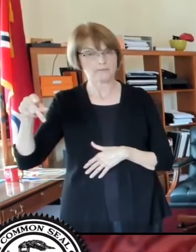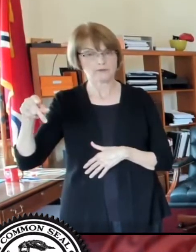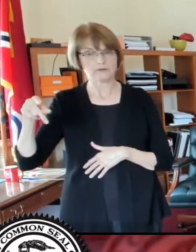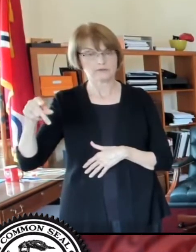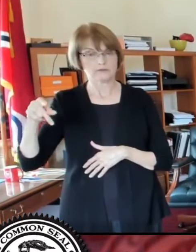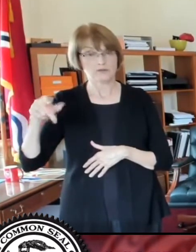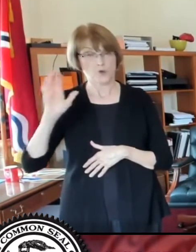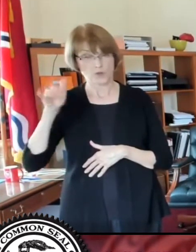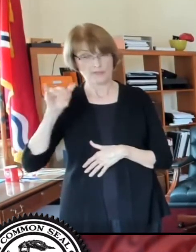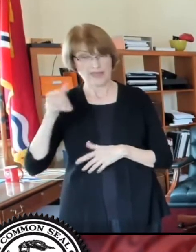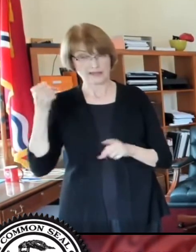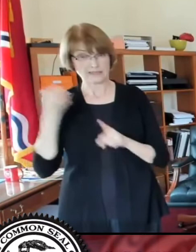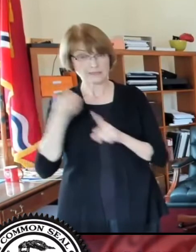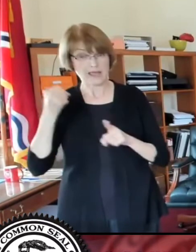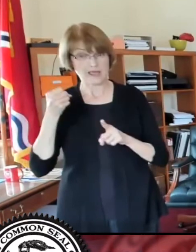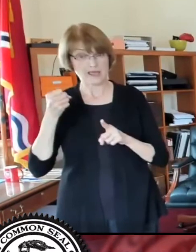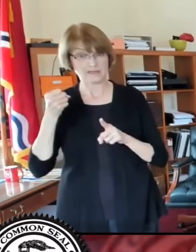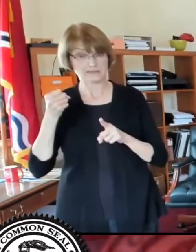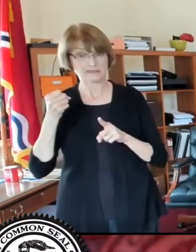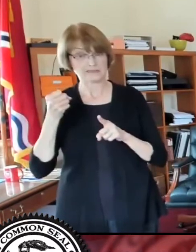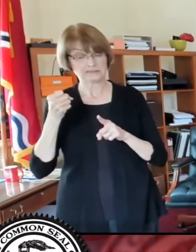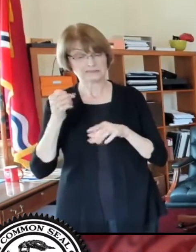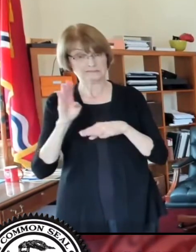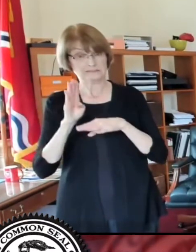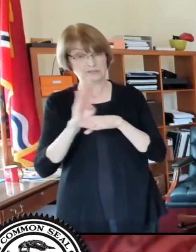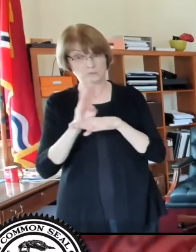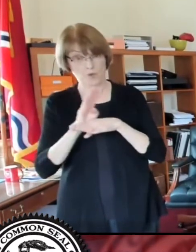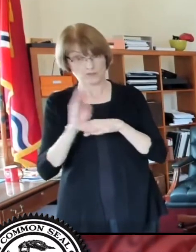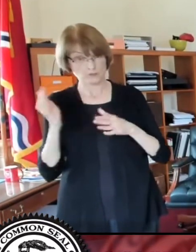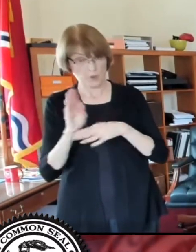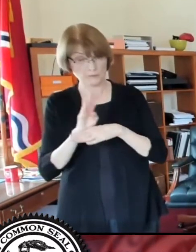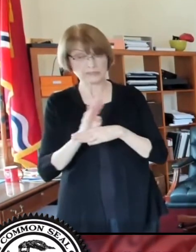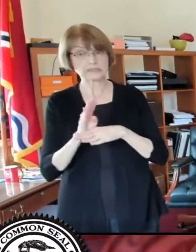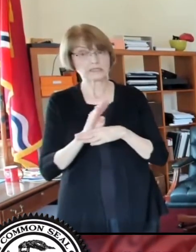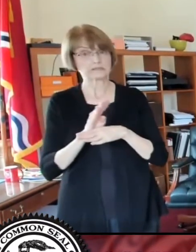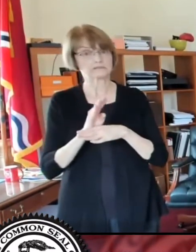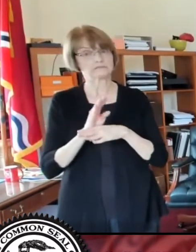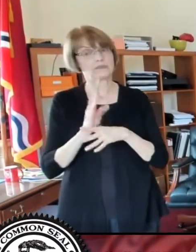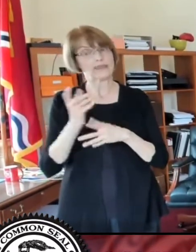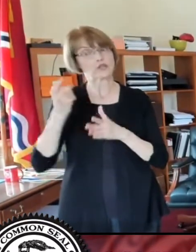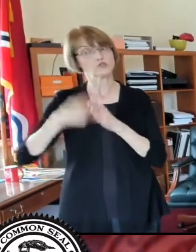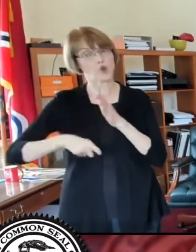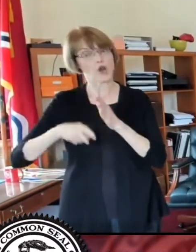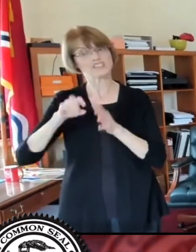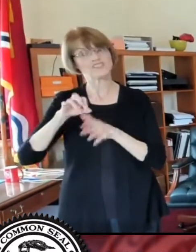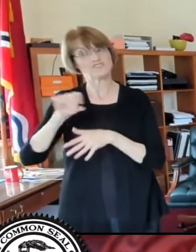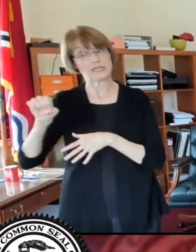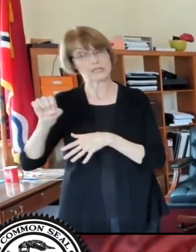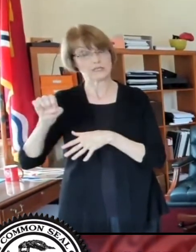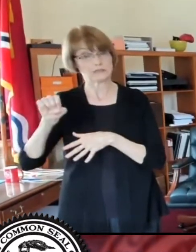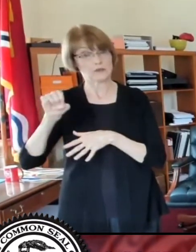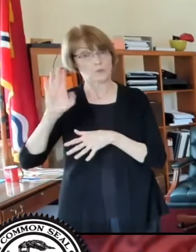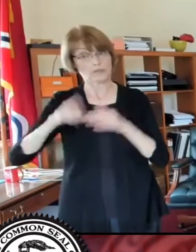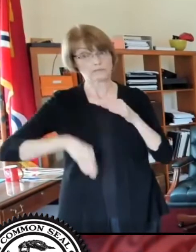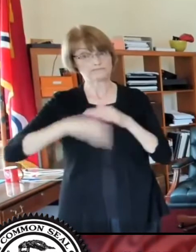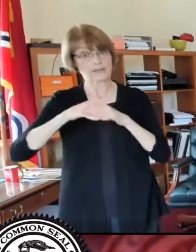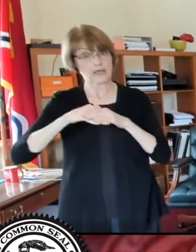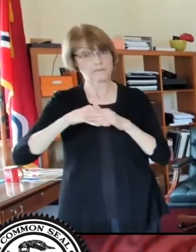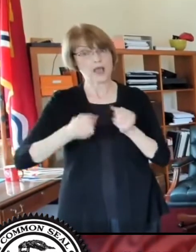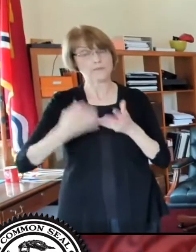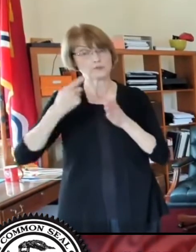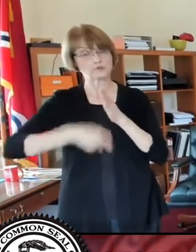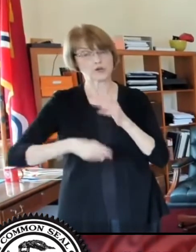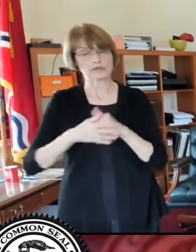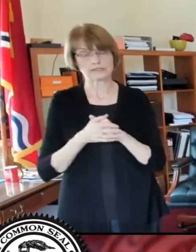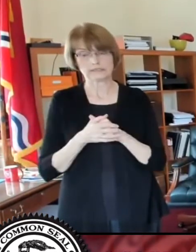on small businesses to cap the fees that they can charge. So I don't remember the board bill number of that, but it just